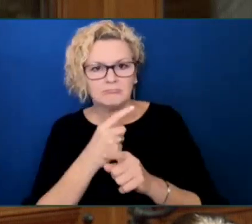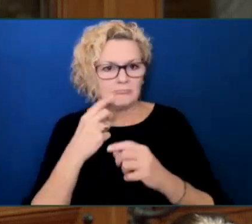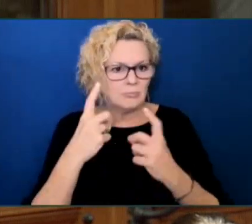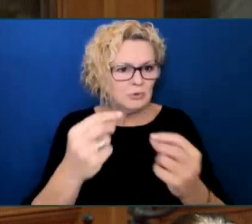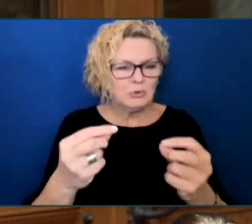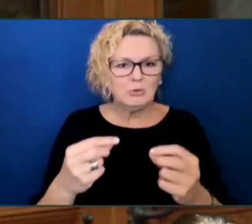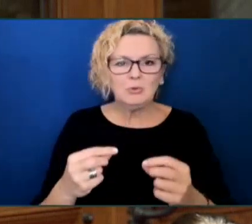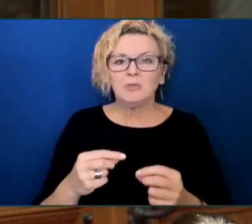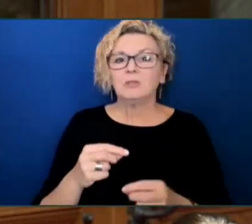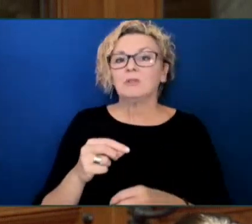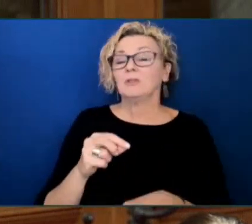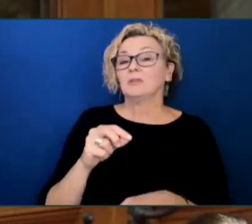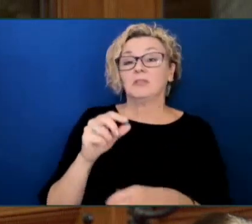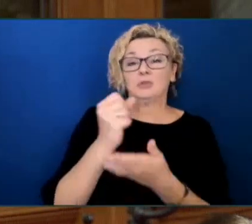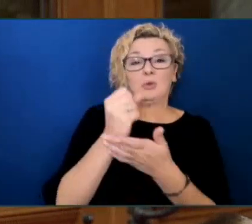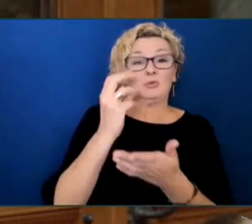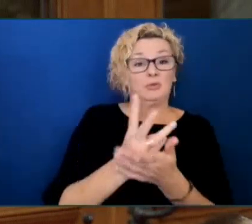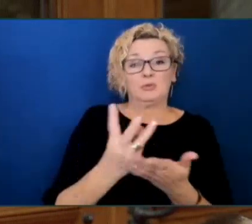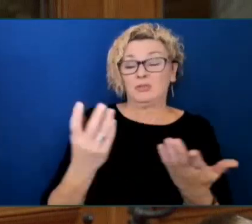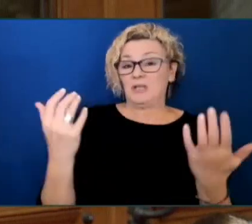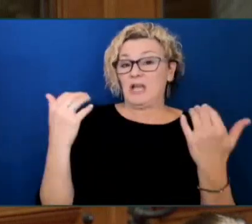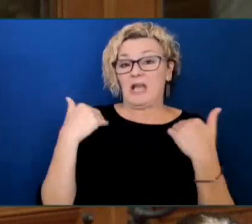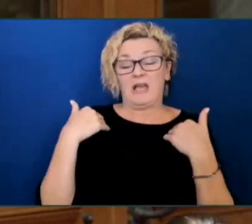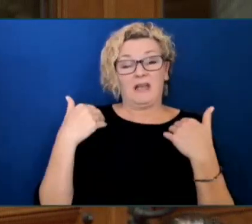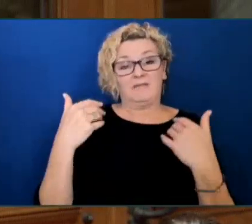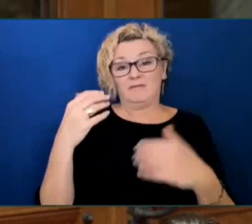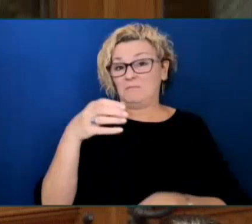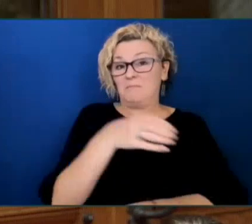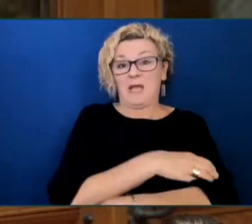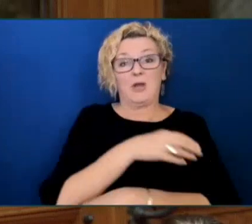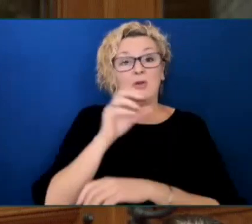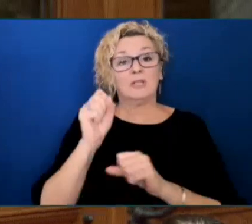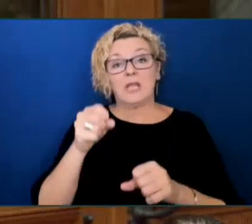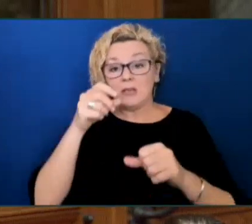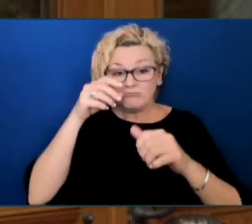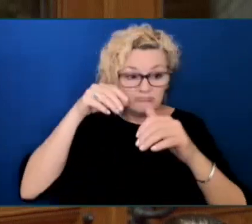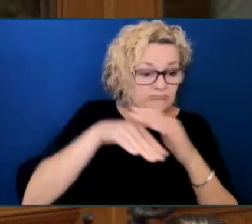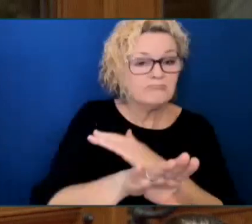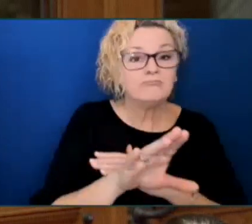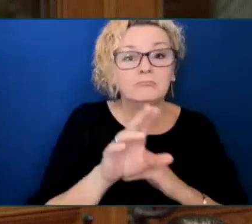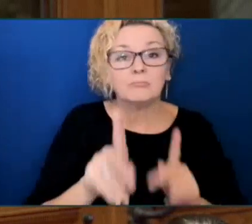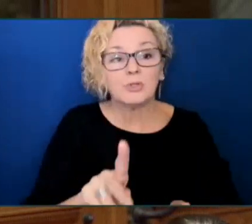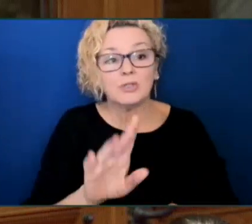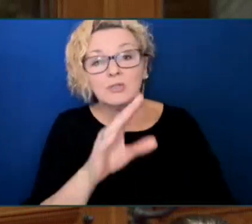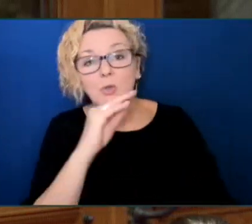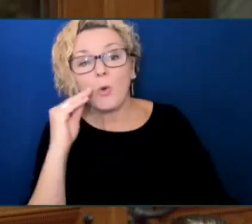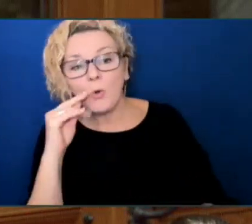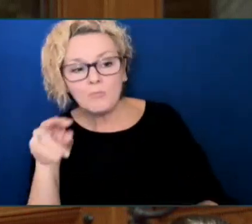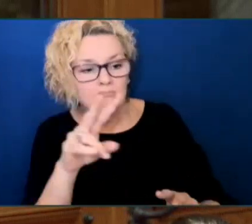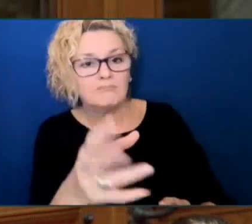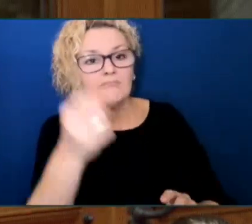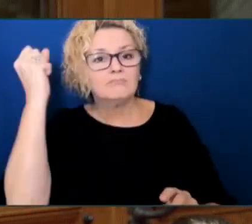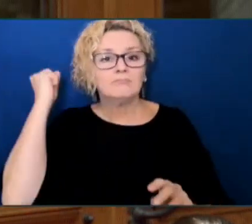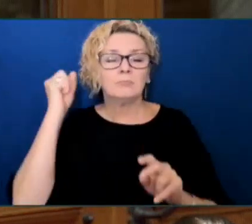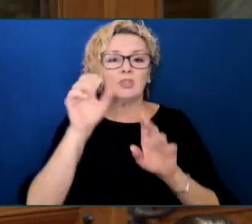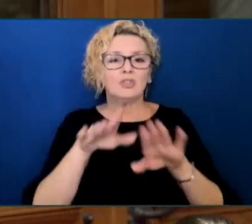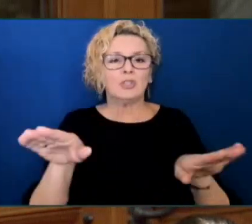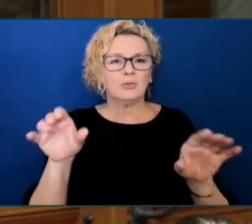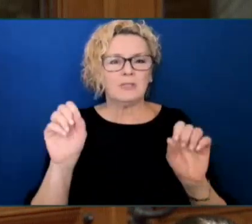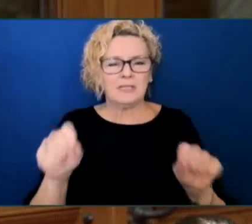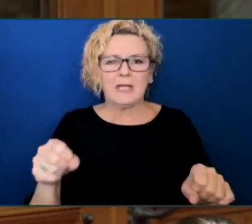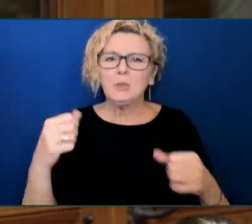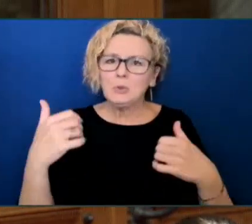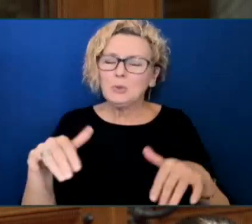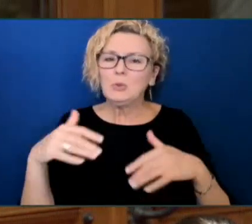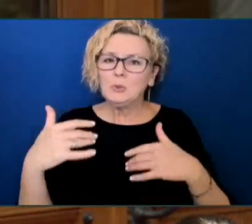enter homes. They have the power to remove children. Some MCFD staff wielding such considerable